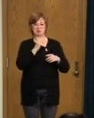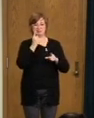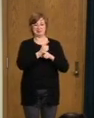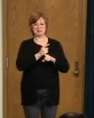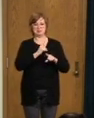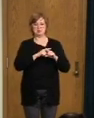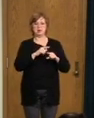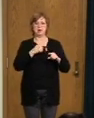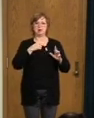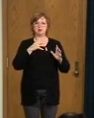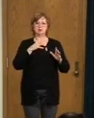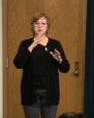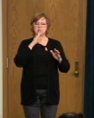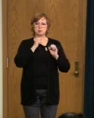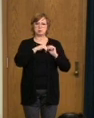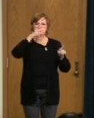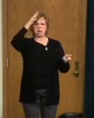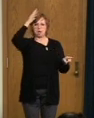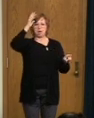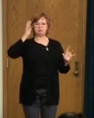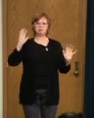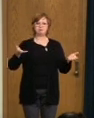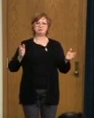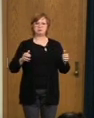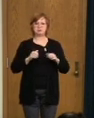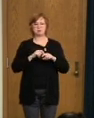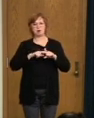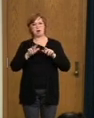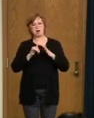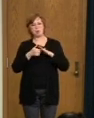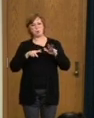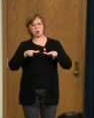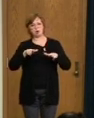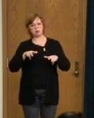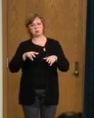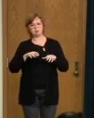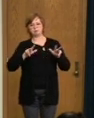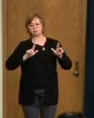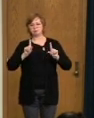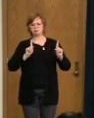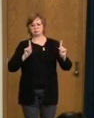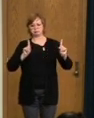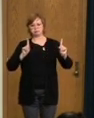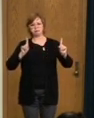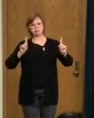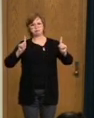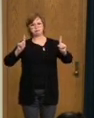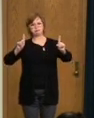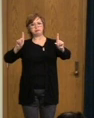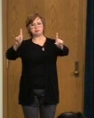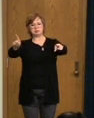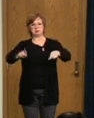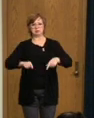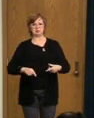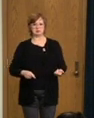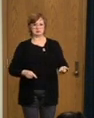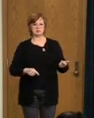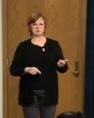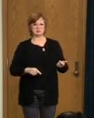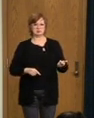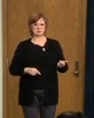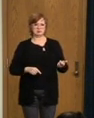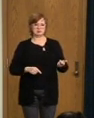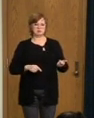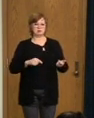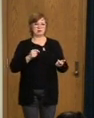in fairness, it's, had we had other opportunities to see one another, we probably wouldn't have had that